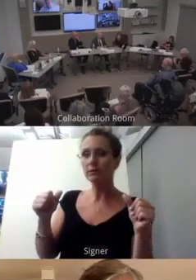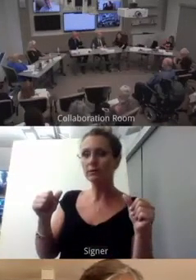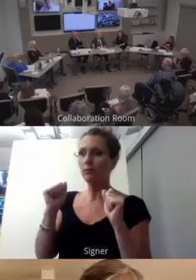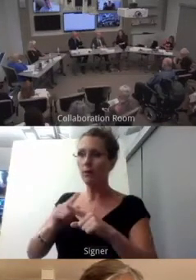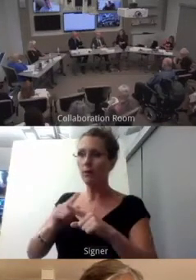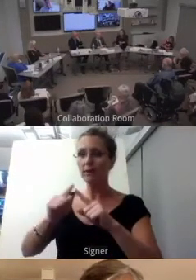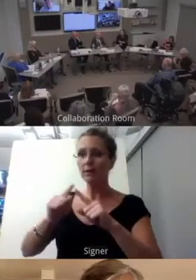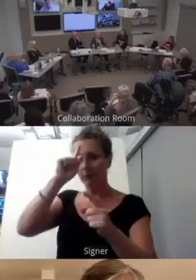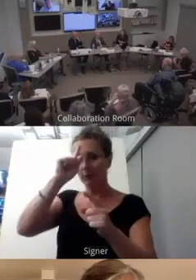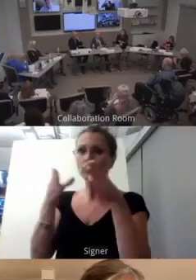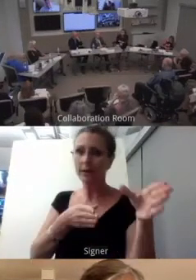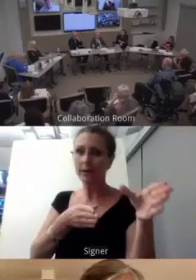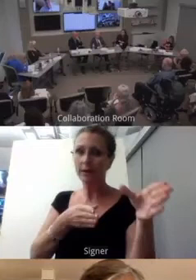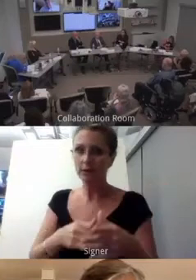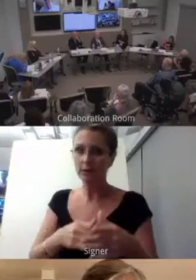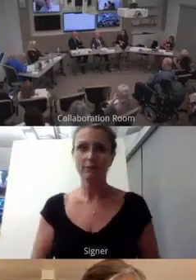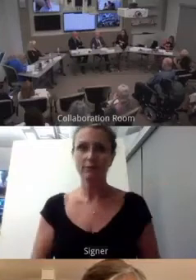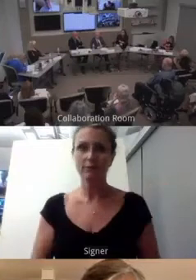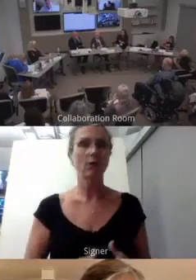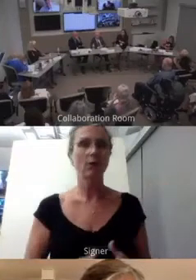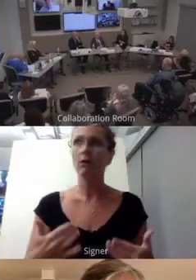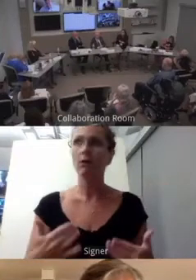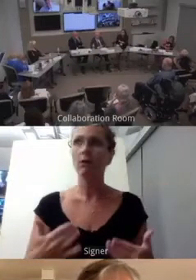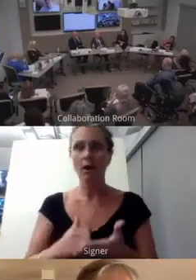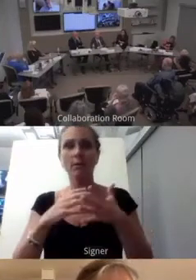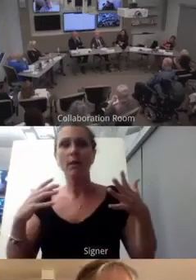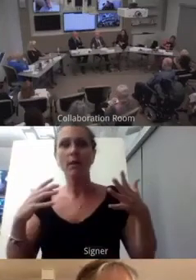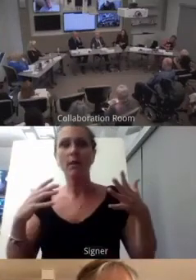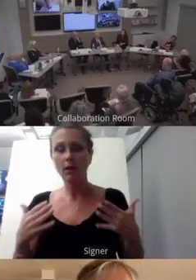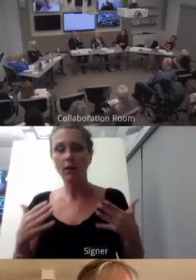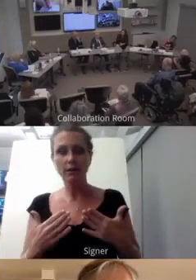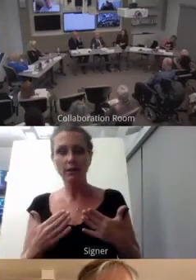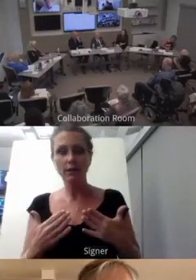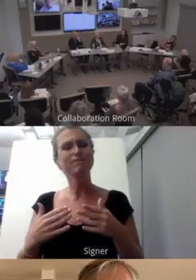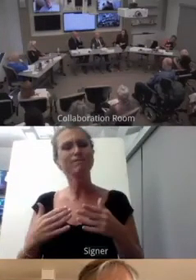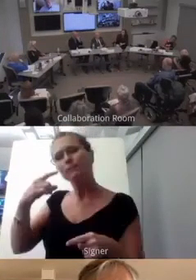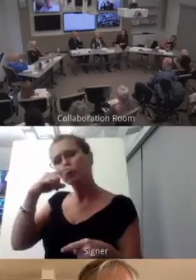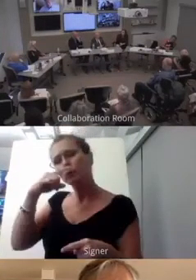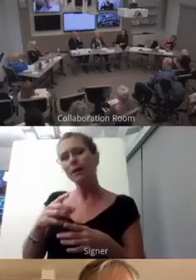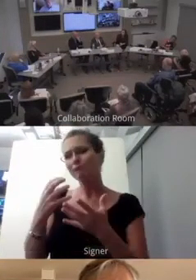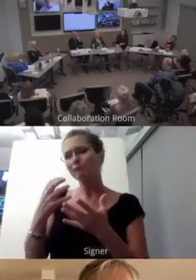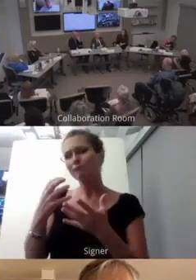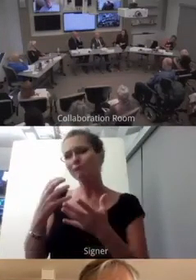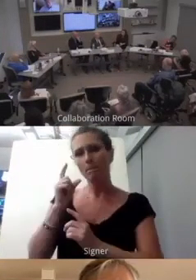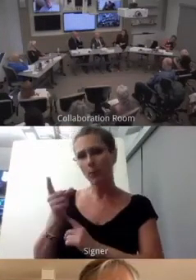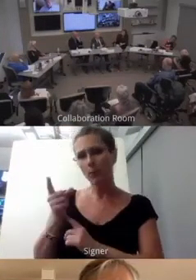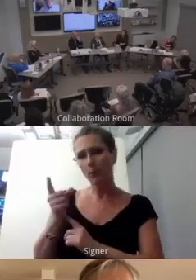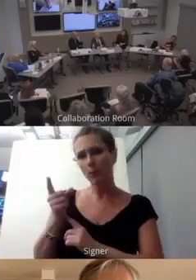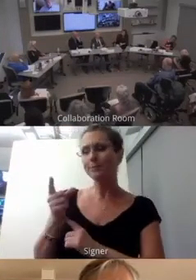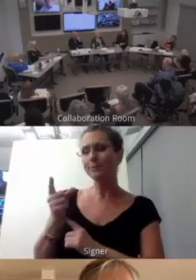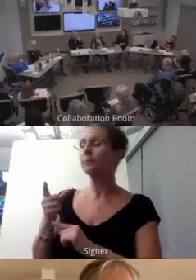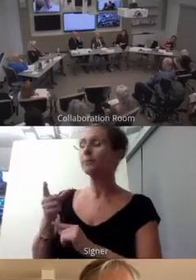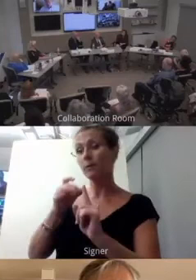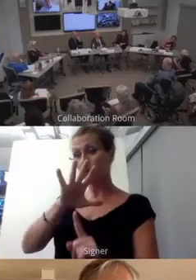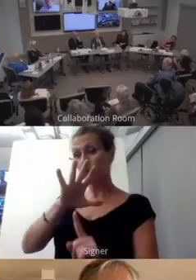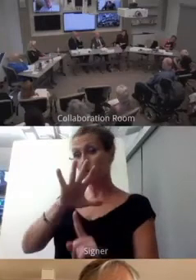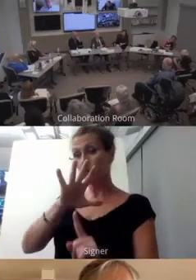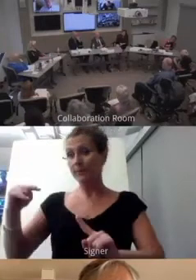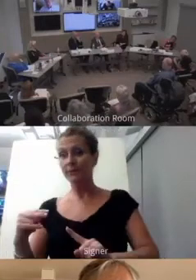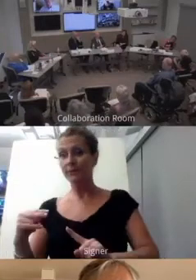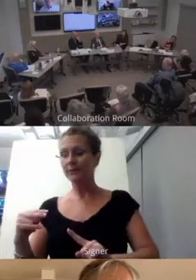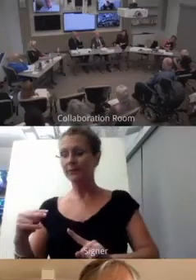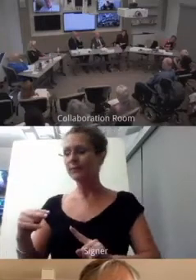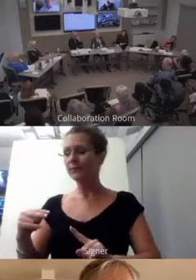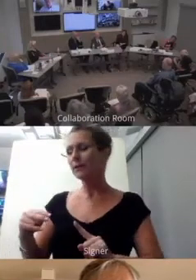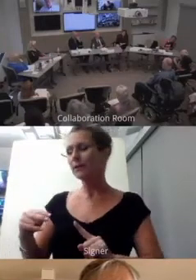Enormously helpful. Could you just take a moment to tell us, from your perspective, about the importance of, or the value served